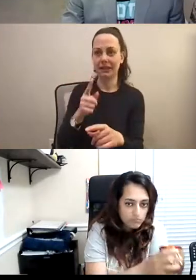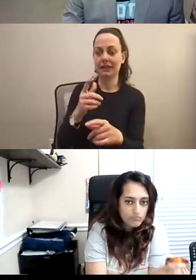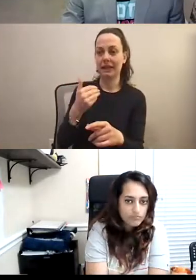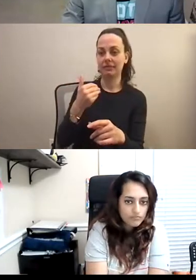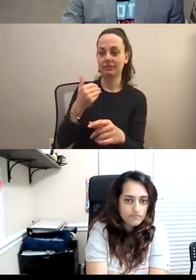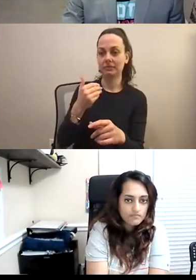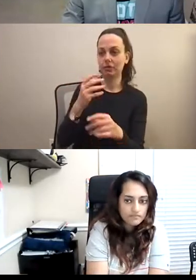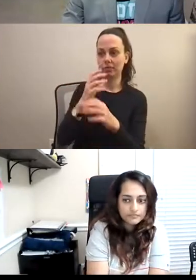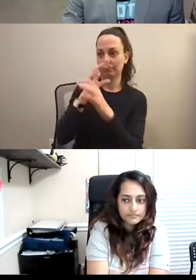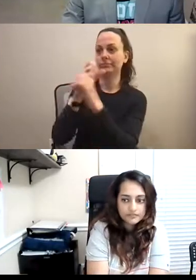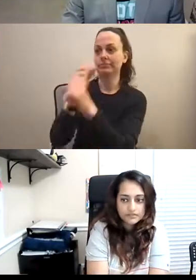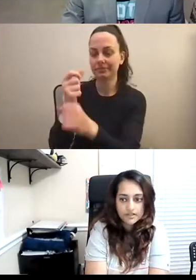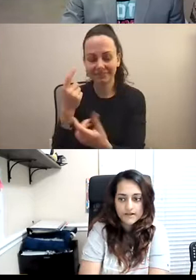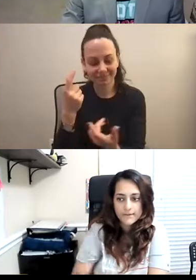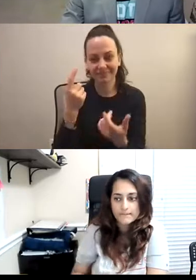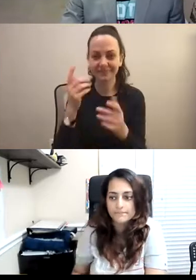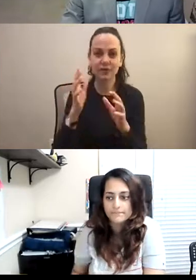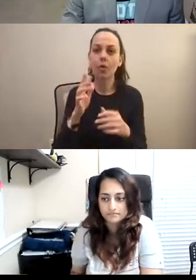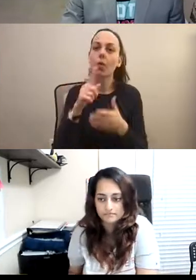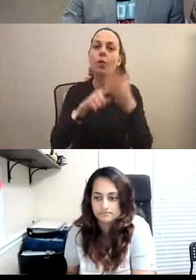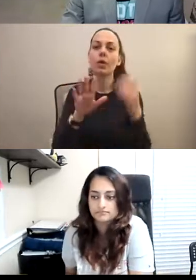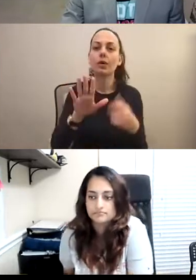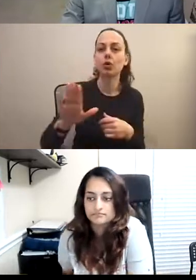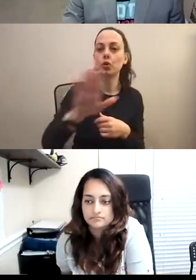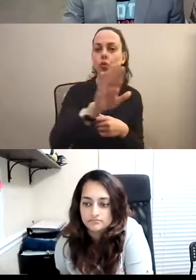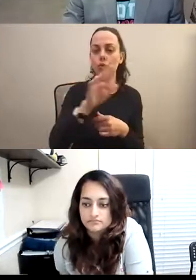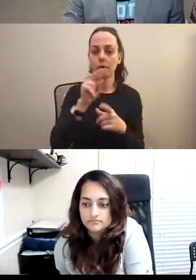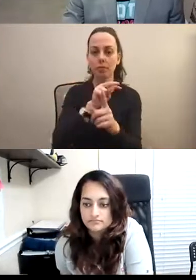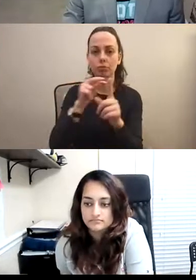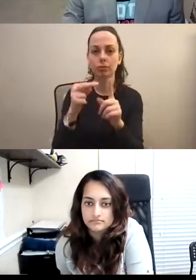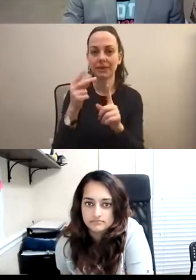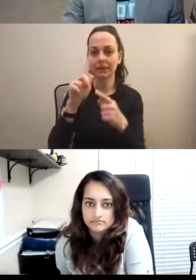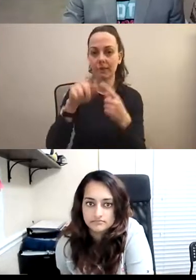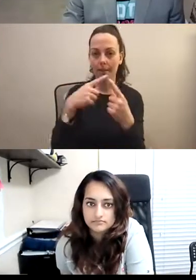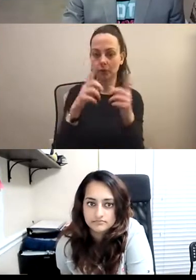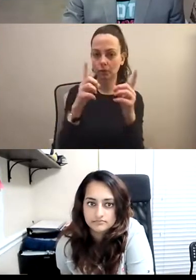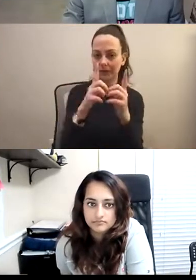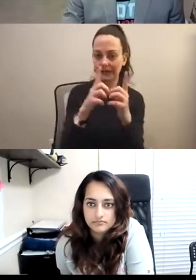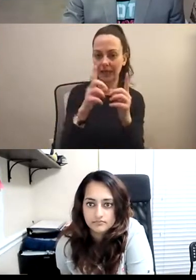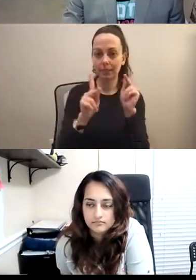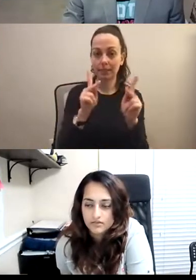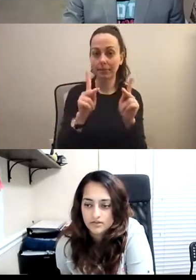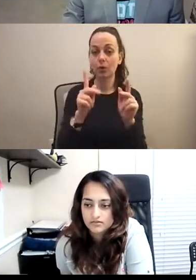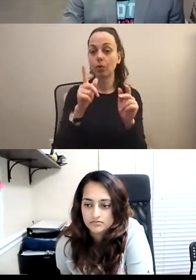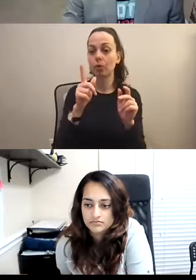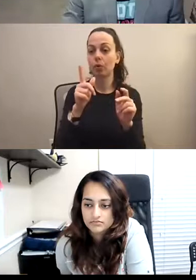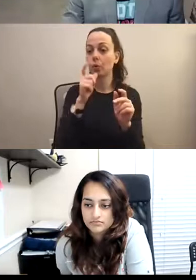what are y'all's perspective on dating other people with